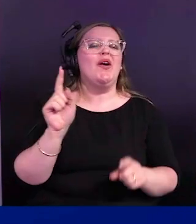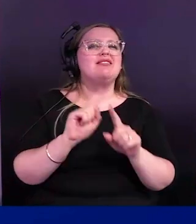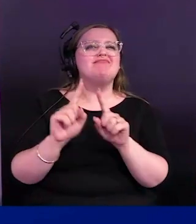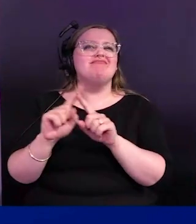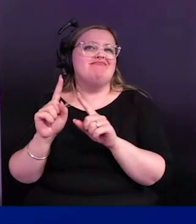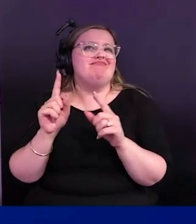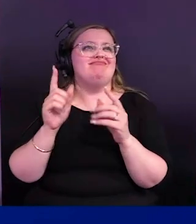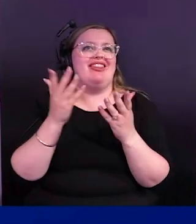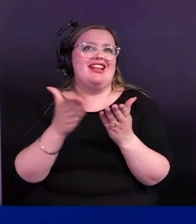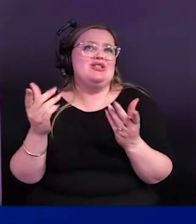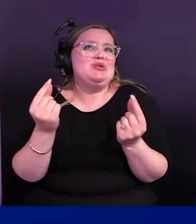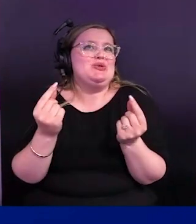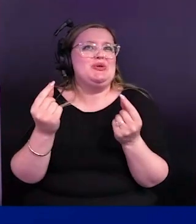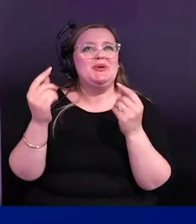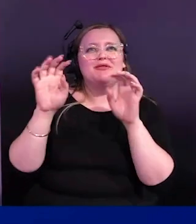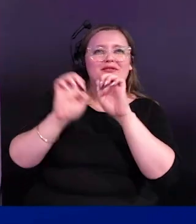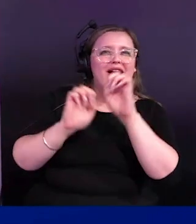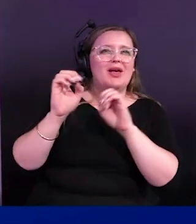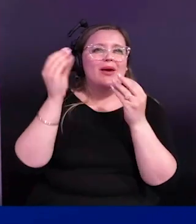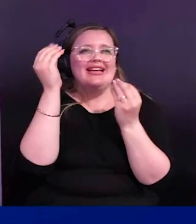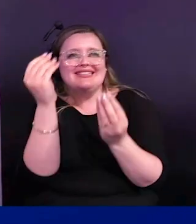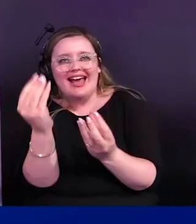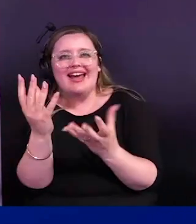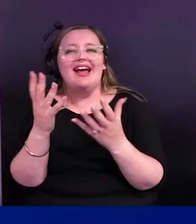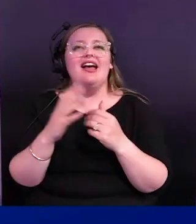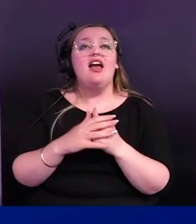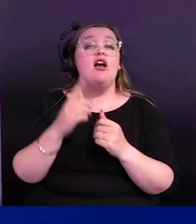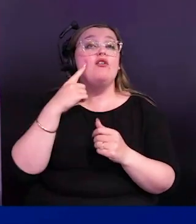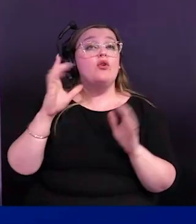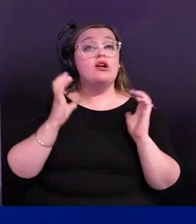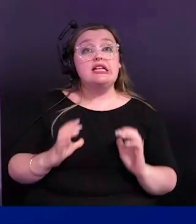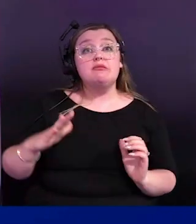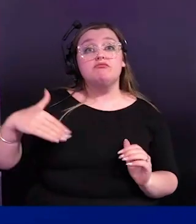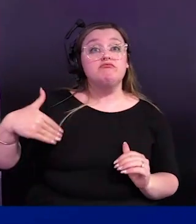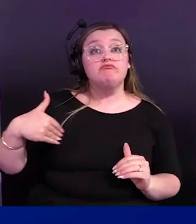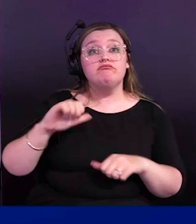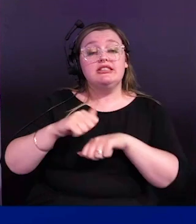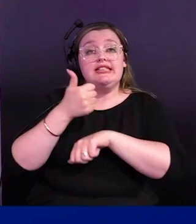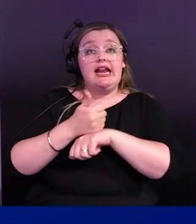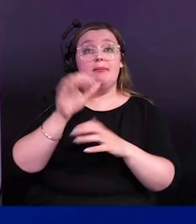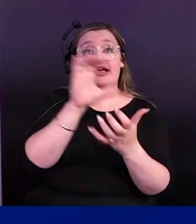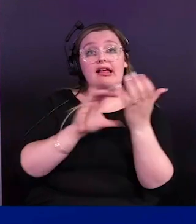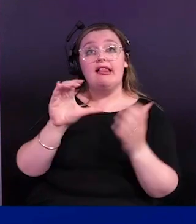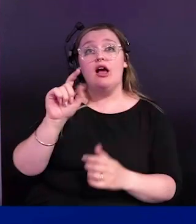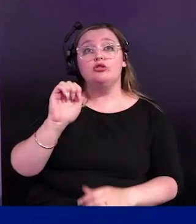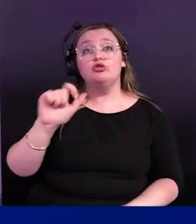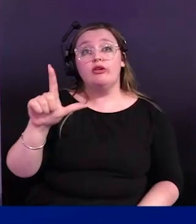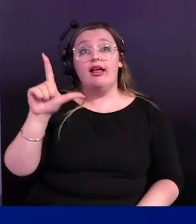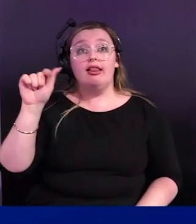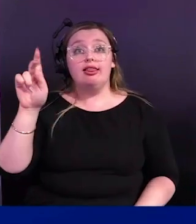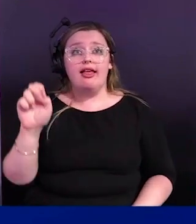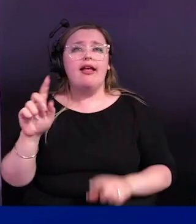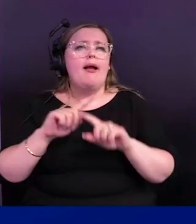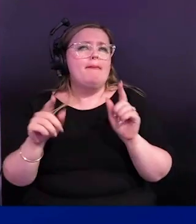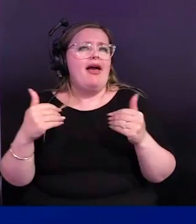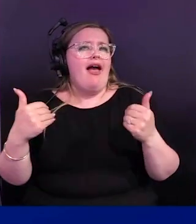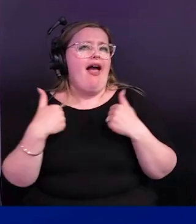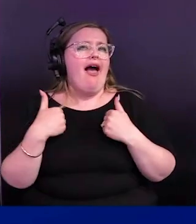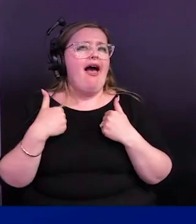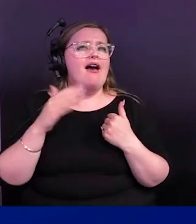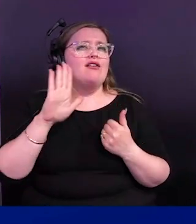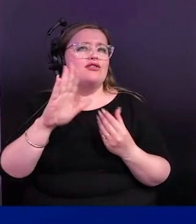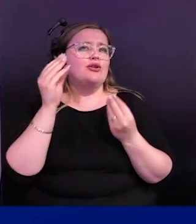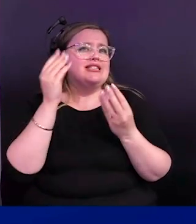dashboards themselves. And for customers too that maybe haven't already set up a CloudTrail Lake, but have some data in Trails that they'd like to be able to investigate